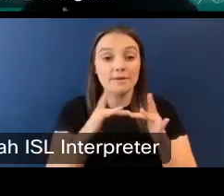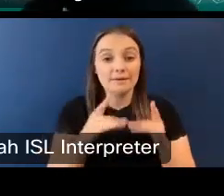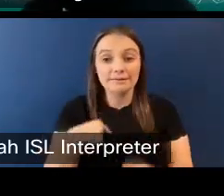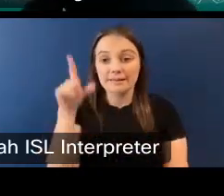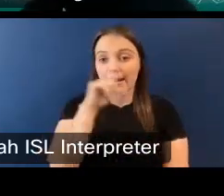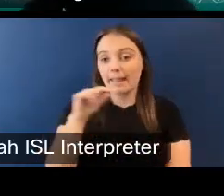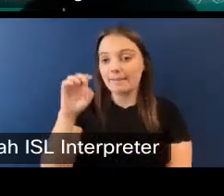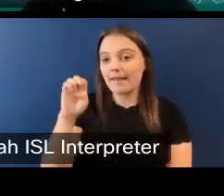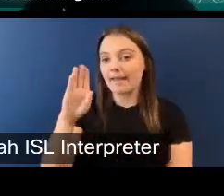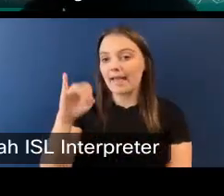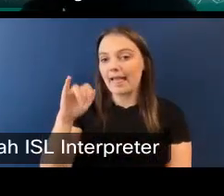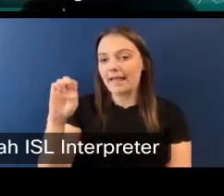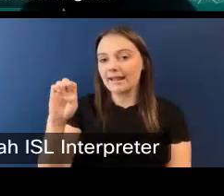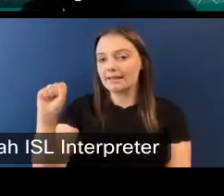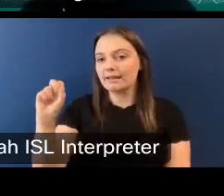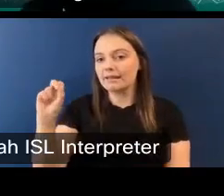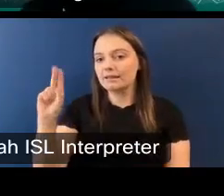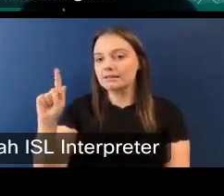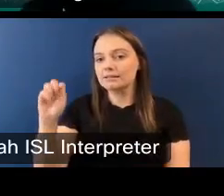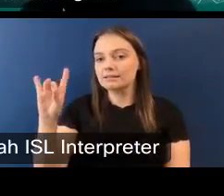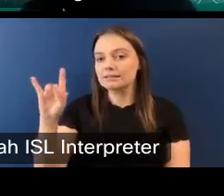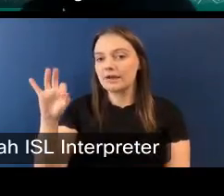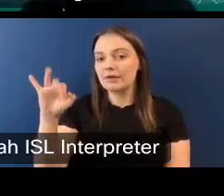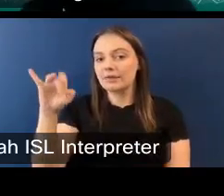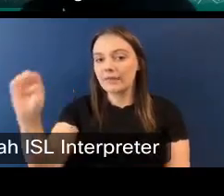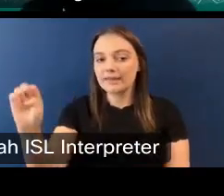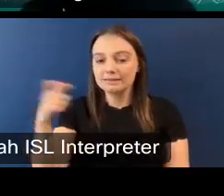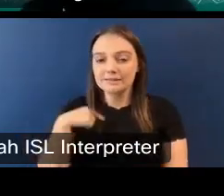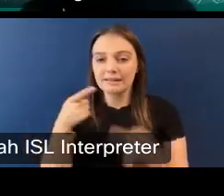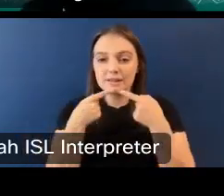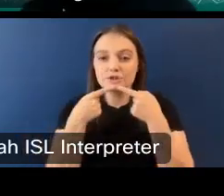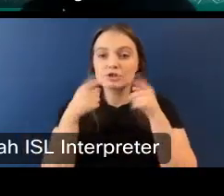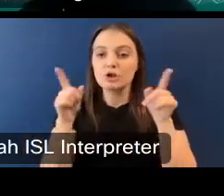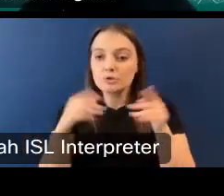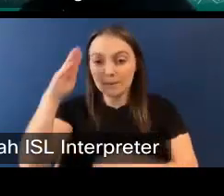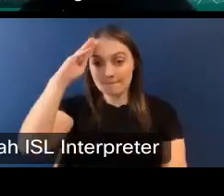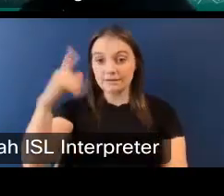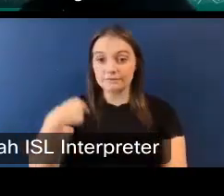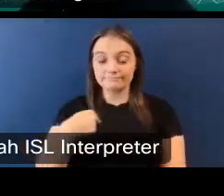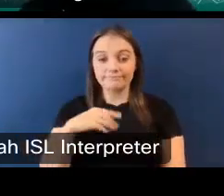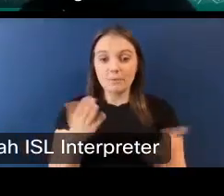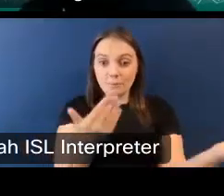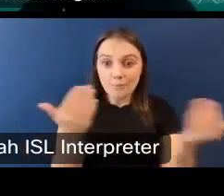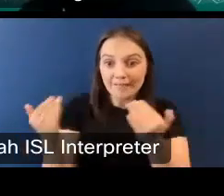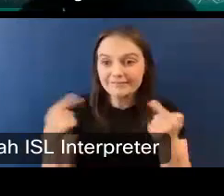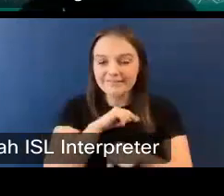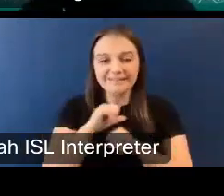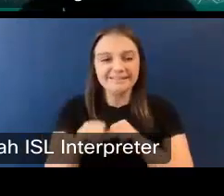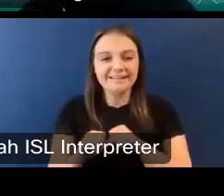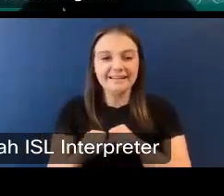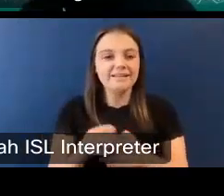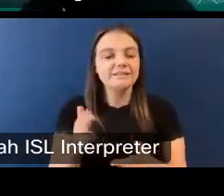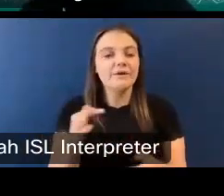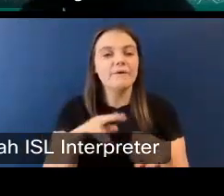the National Open Disclosure Manager, and you're very welcome to today's webinar, Falling in Love with Wicked